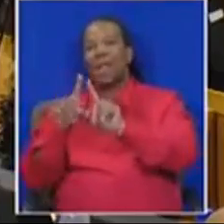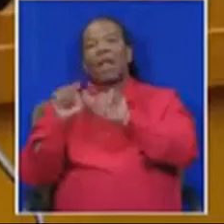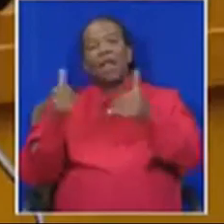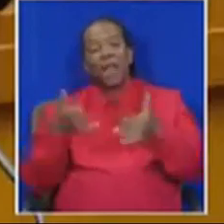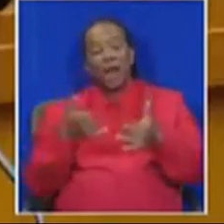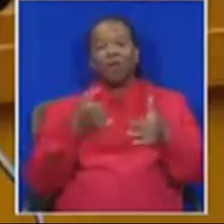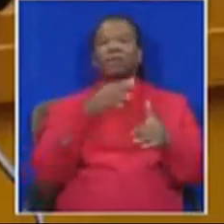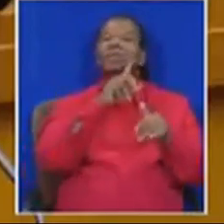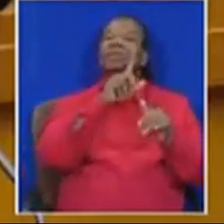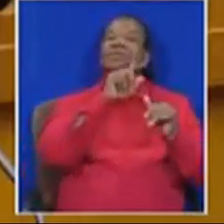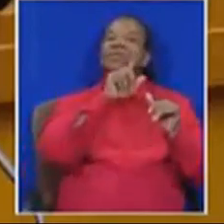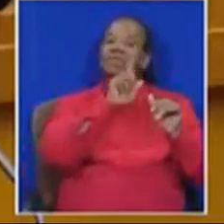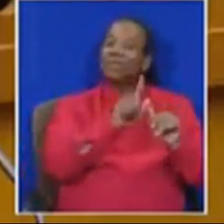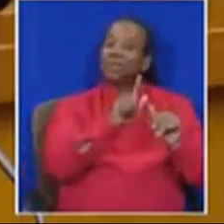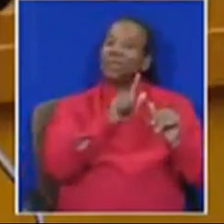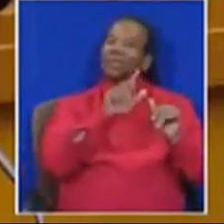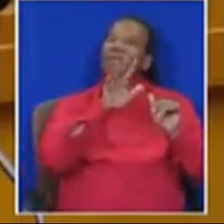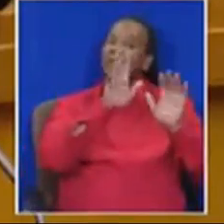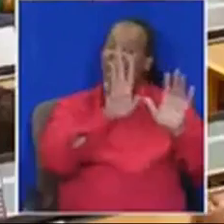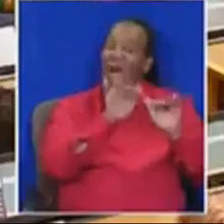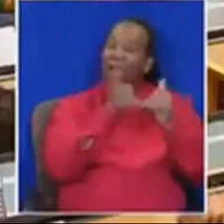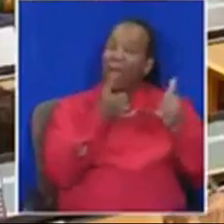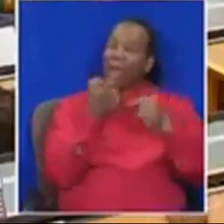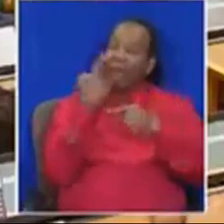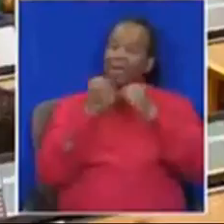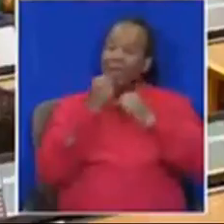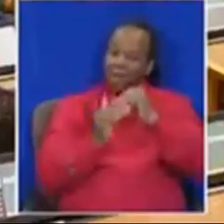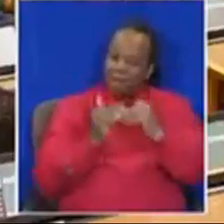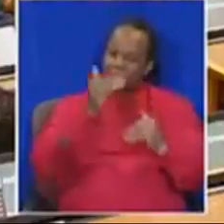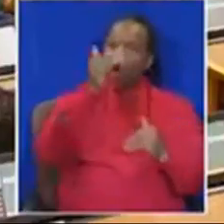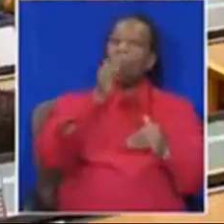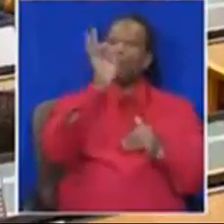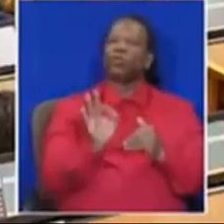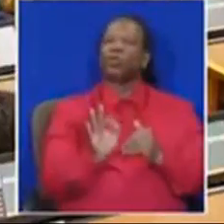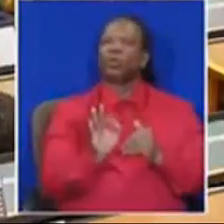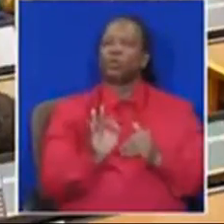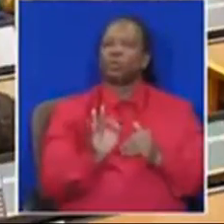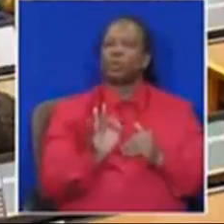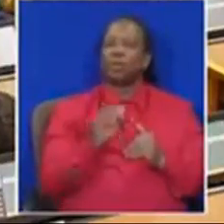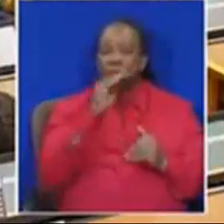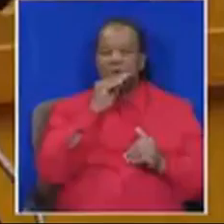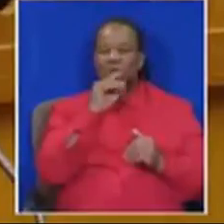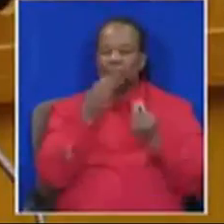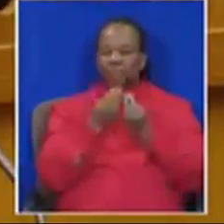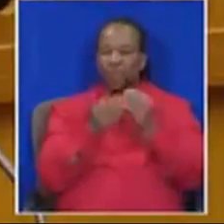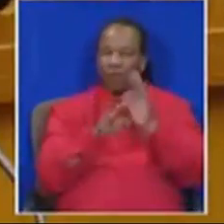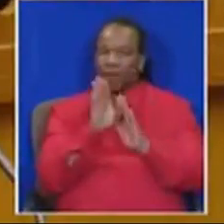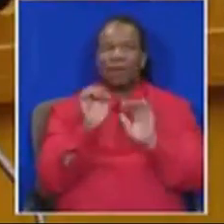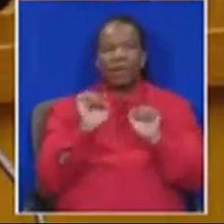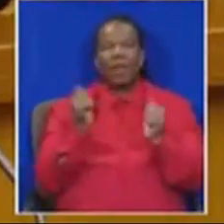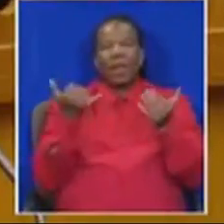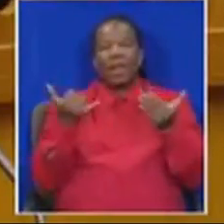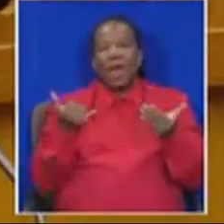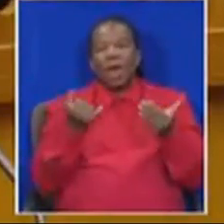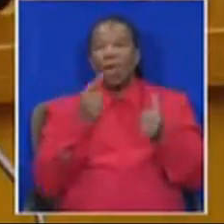75.1% last year. That is phenomenal progress. There are currently almost